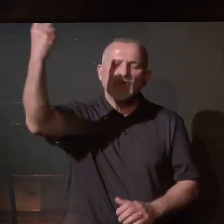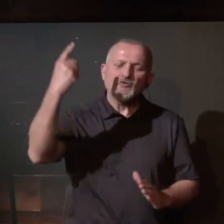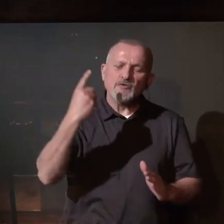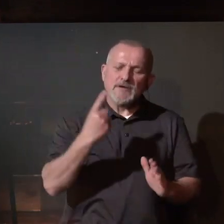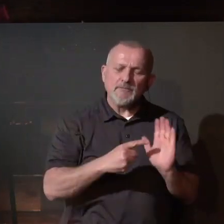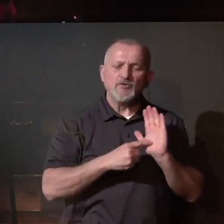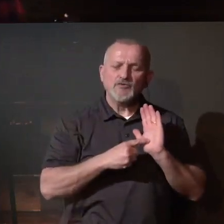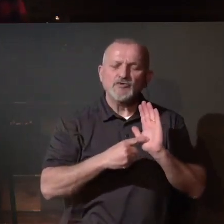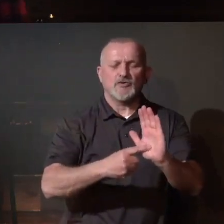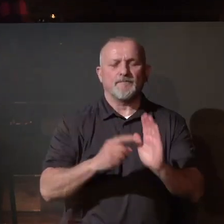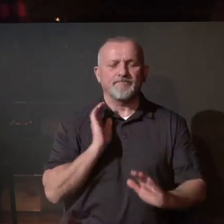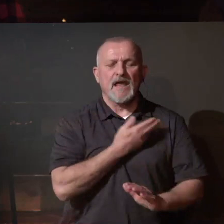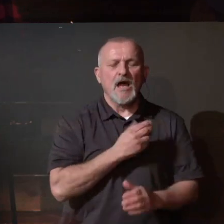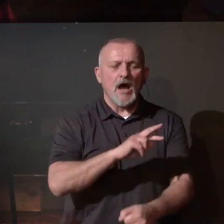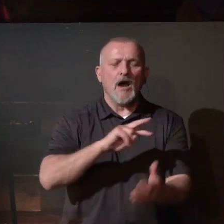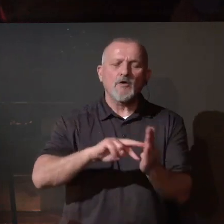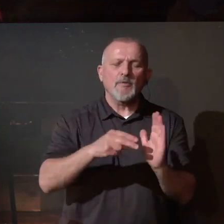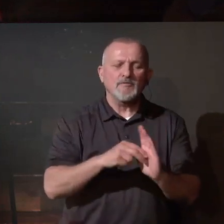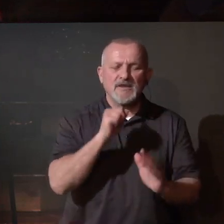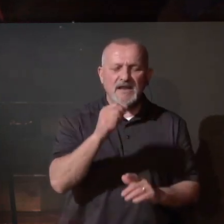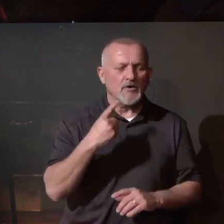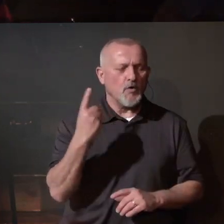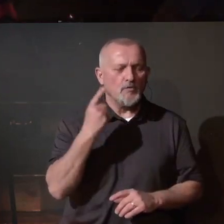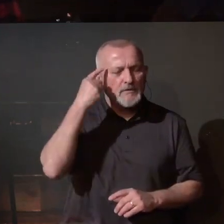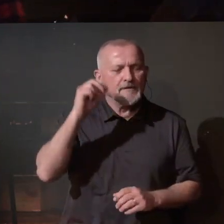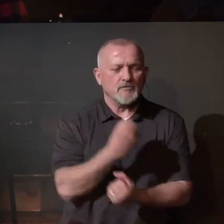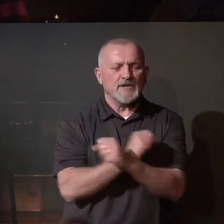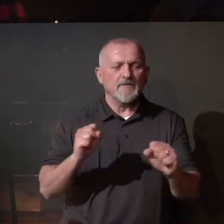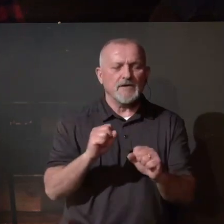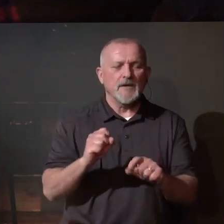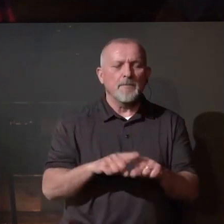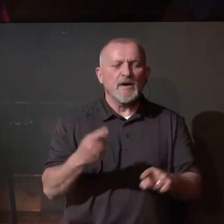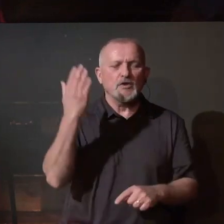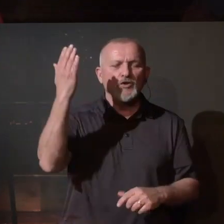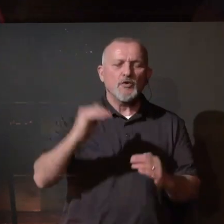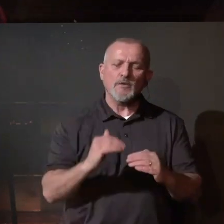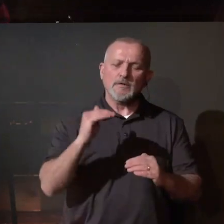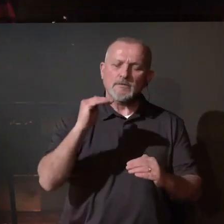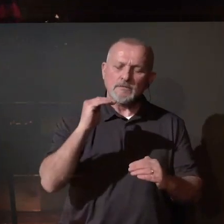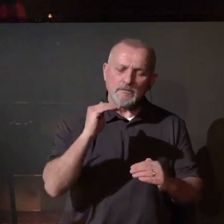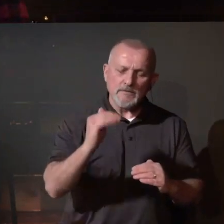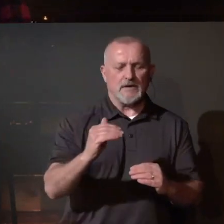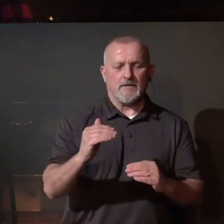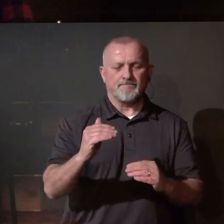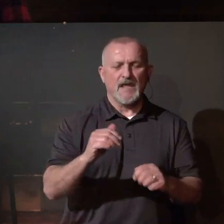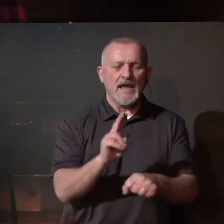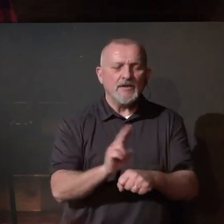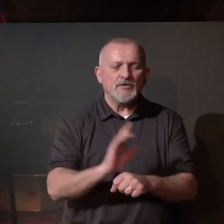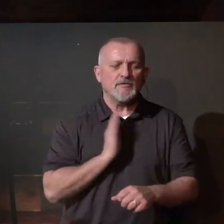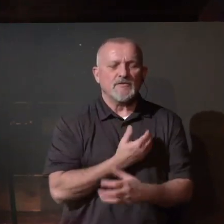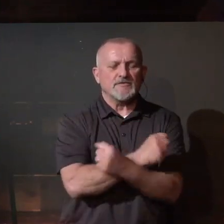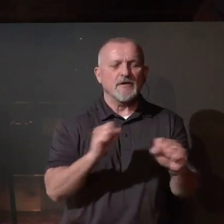purpose. Not only that we bring salvation to our lives, that you elevate us and you leverage our salvation to disciple